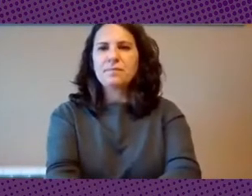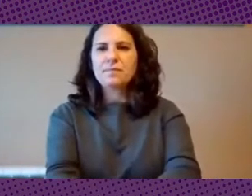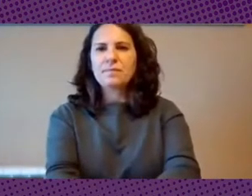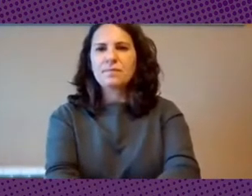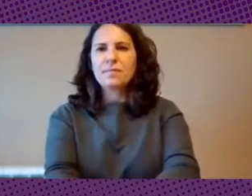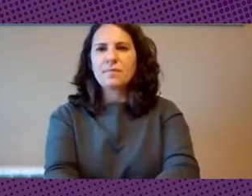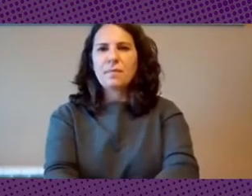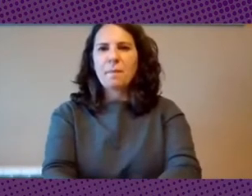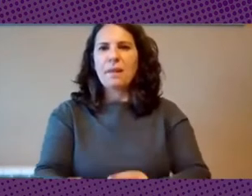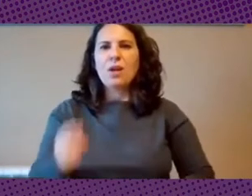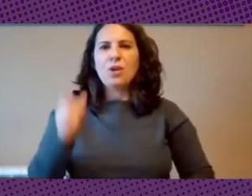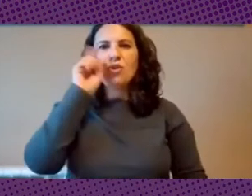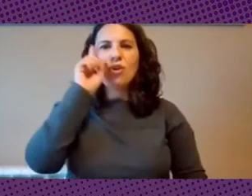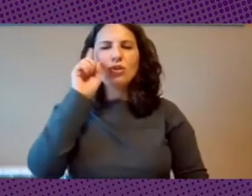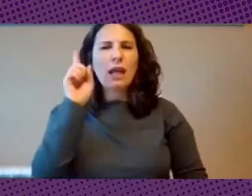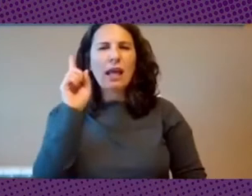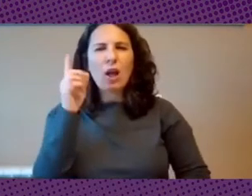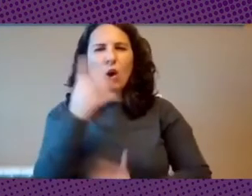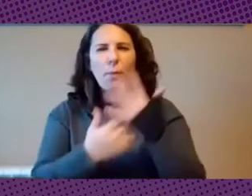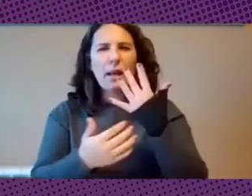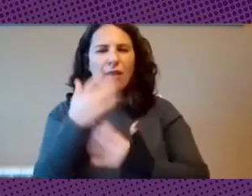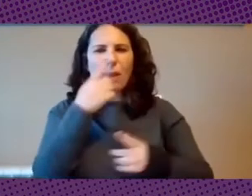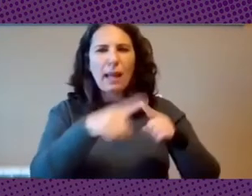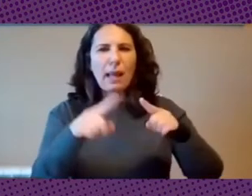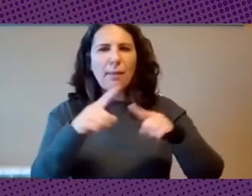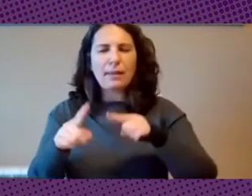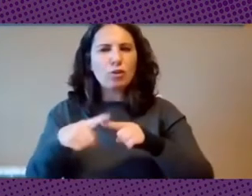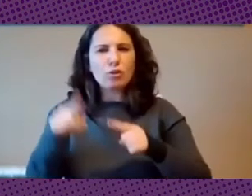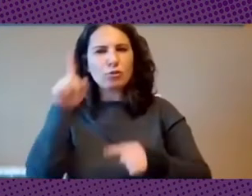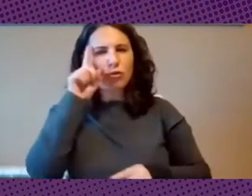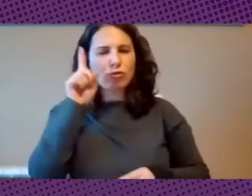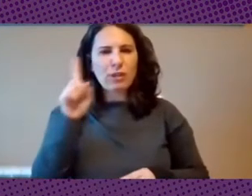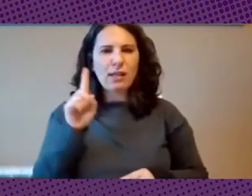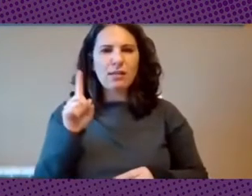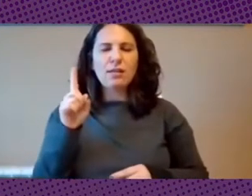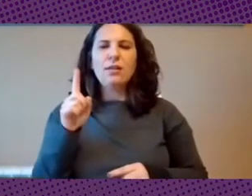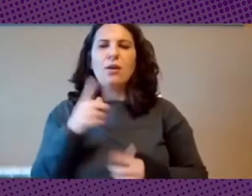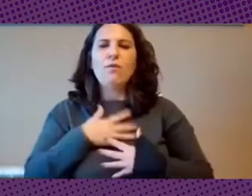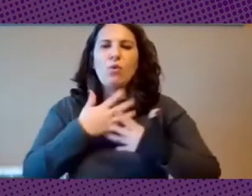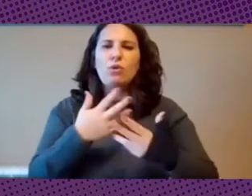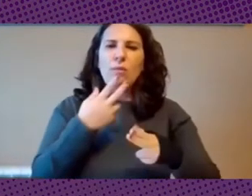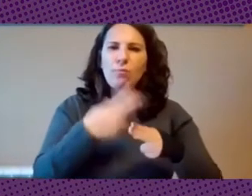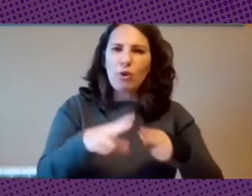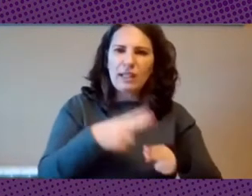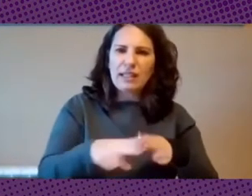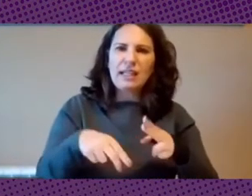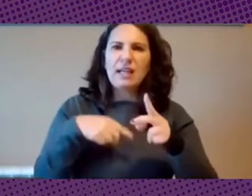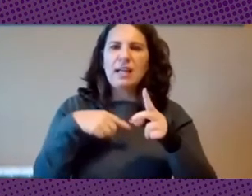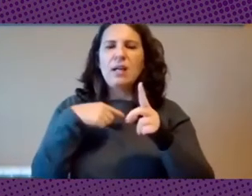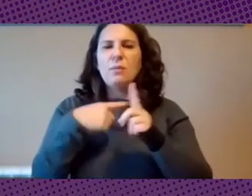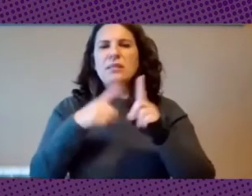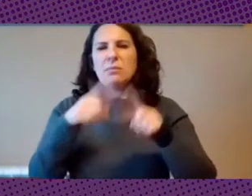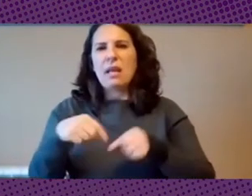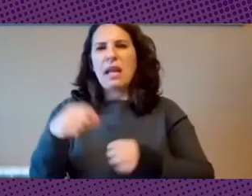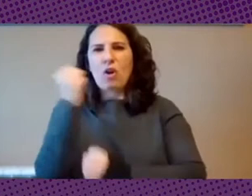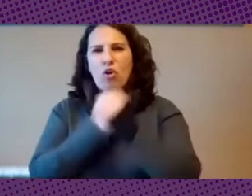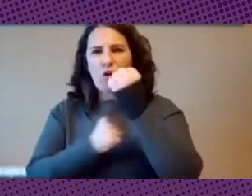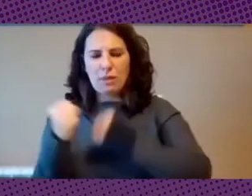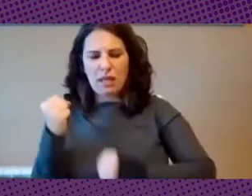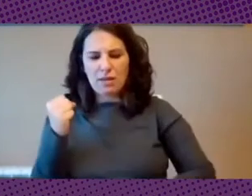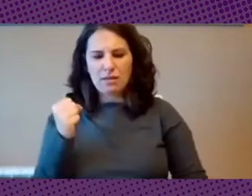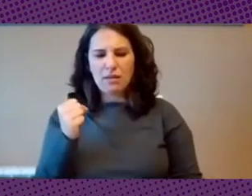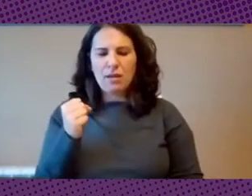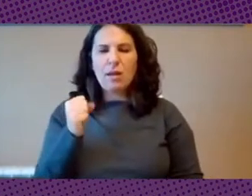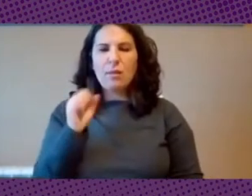in various African countries and here I'm giving you the example of the Discovery Bank in South Africa